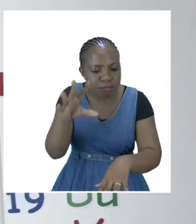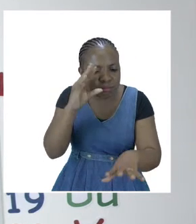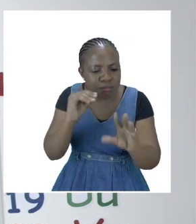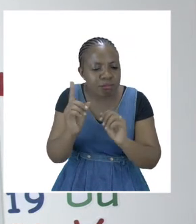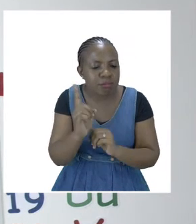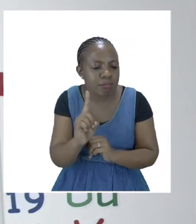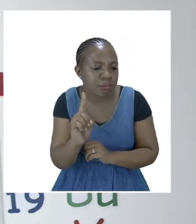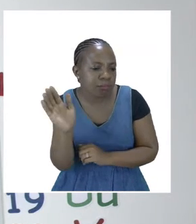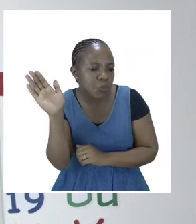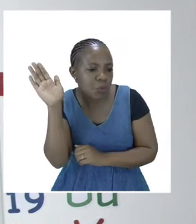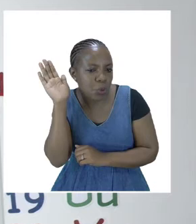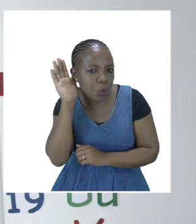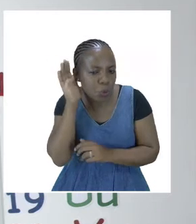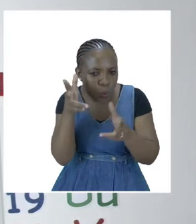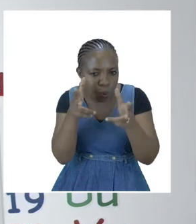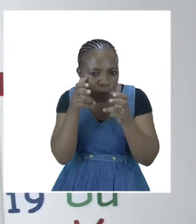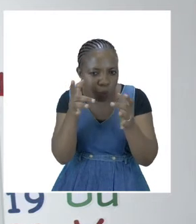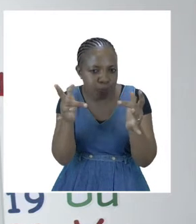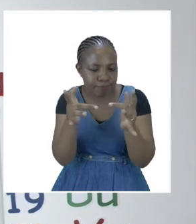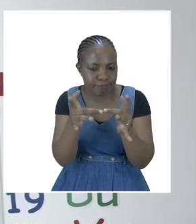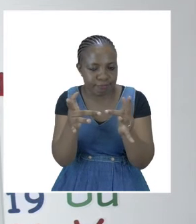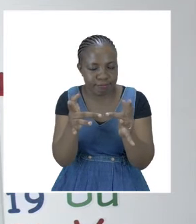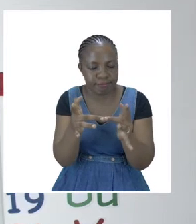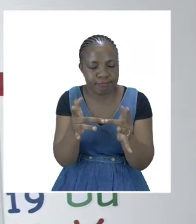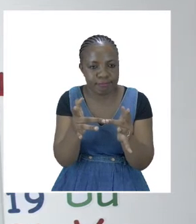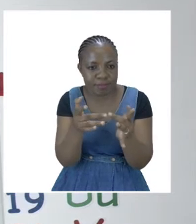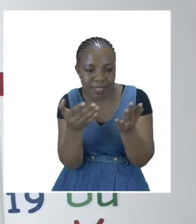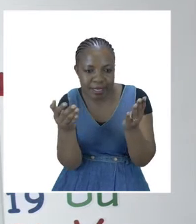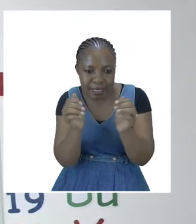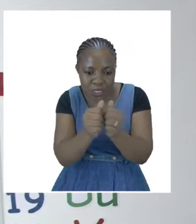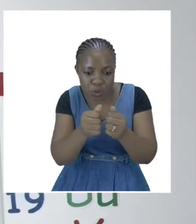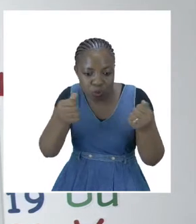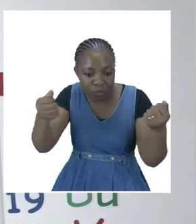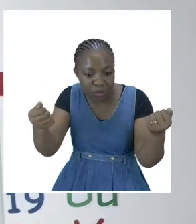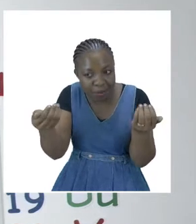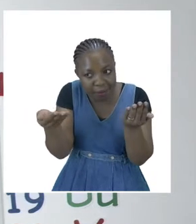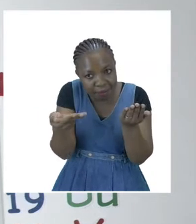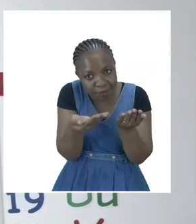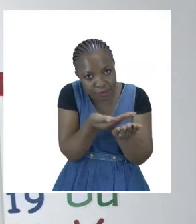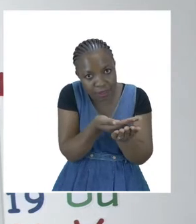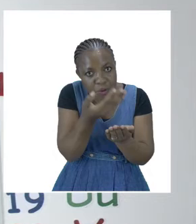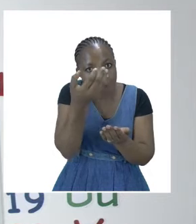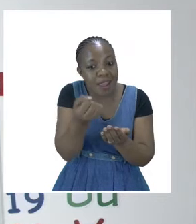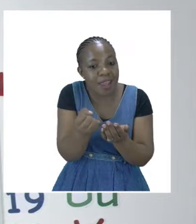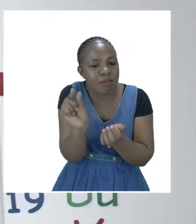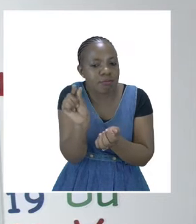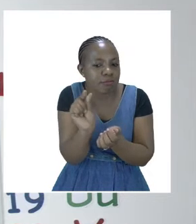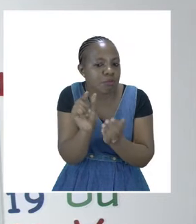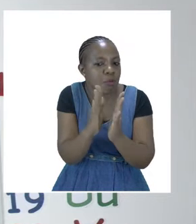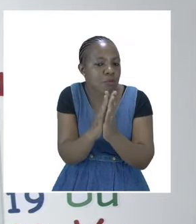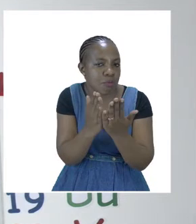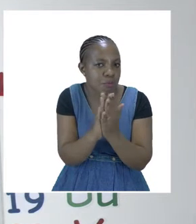or watching online. Inside the newspapers, there is an insert of the lesson